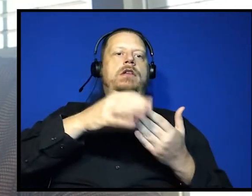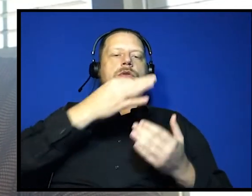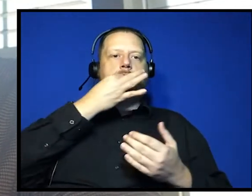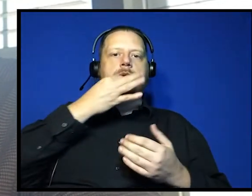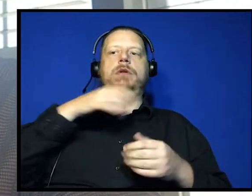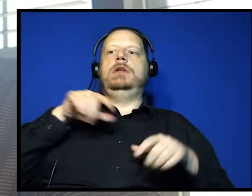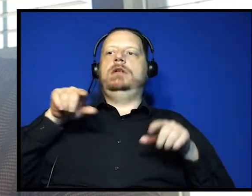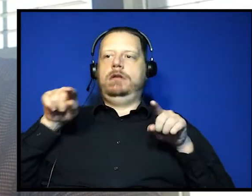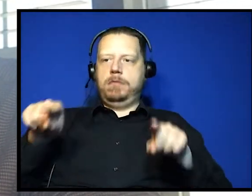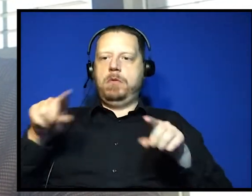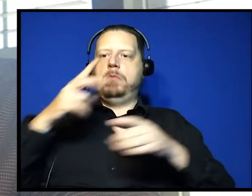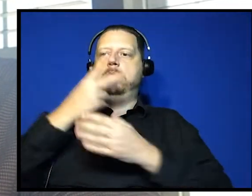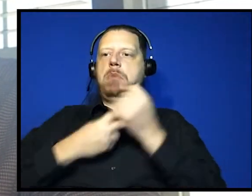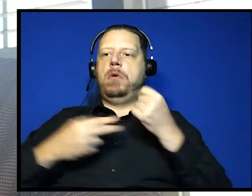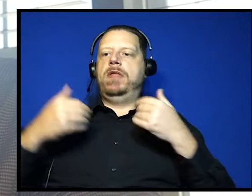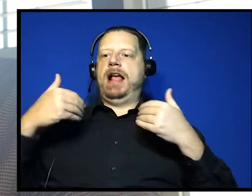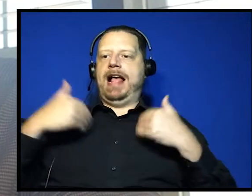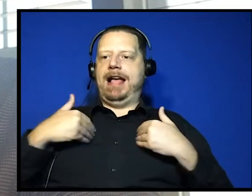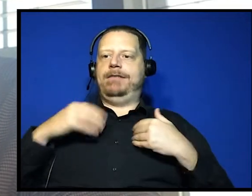her jewels.